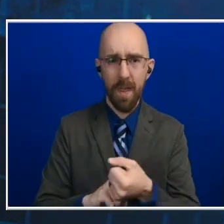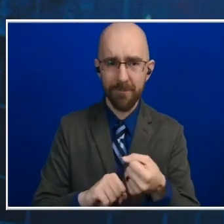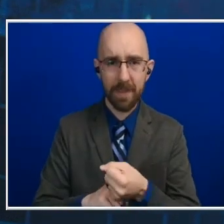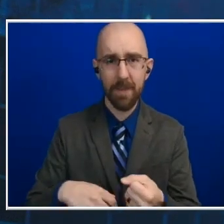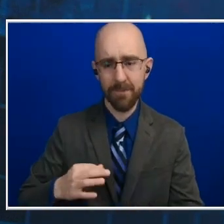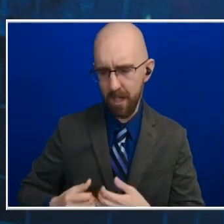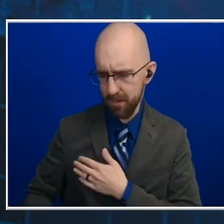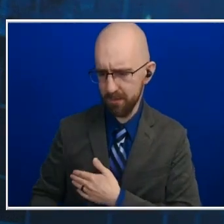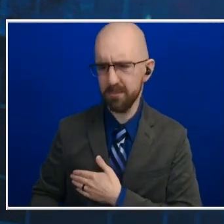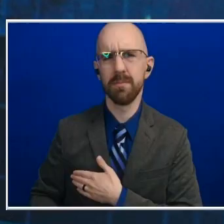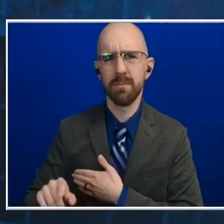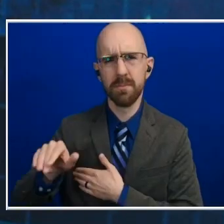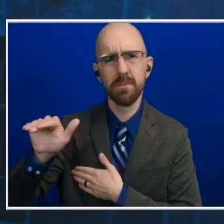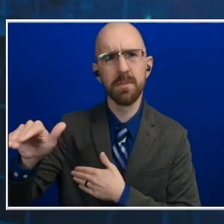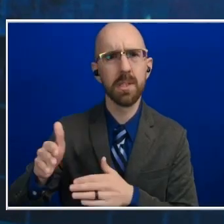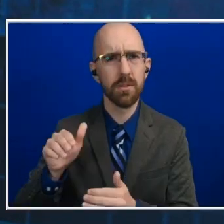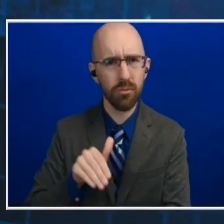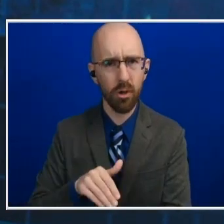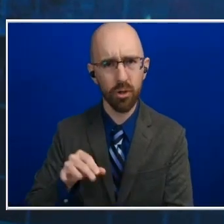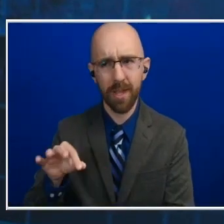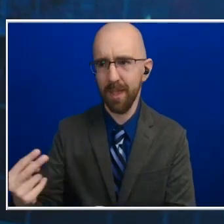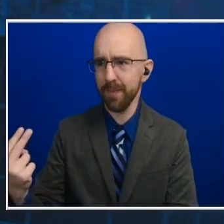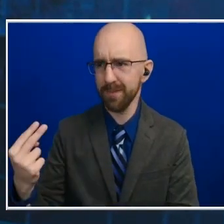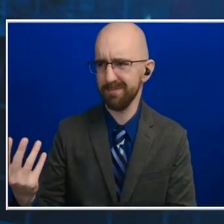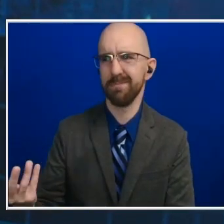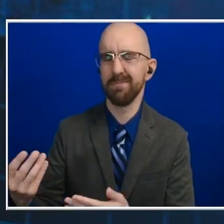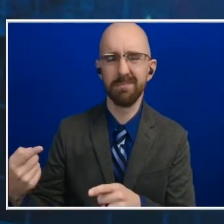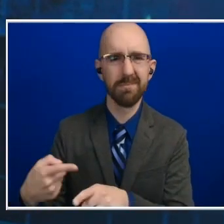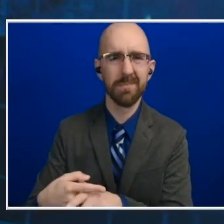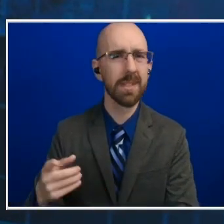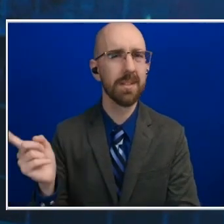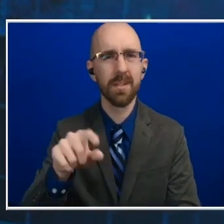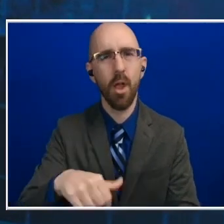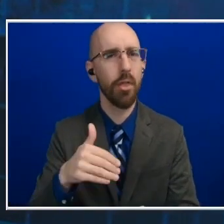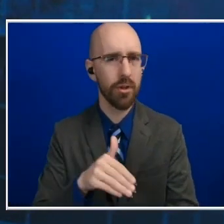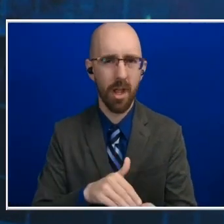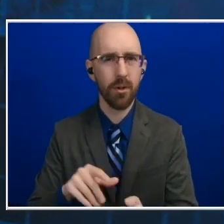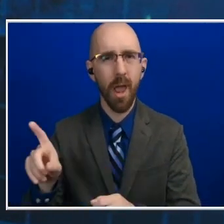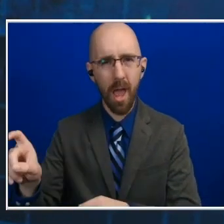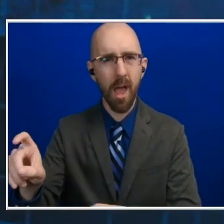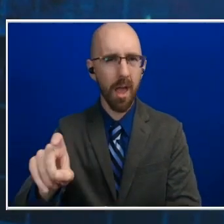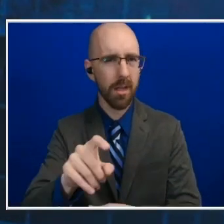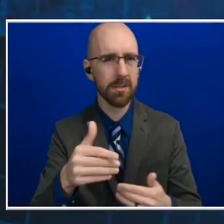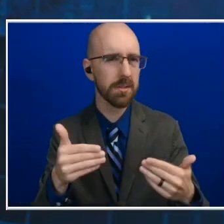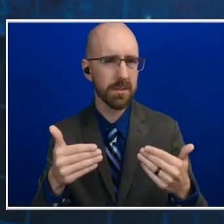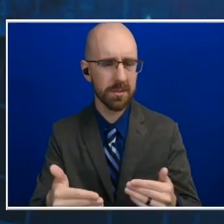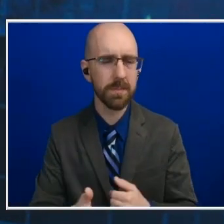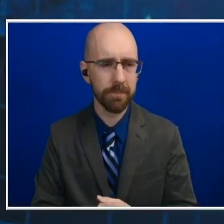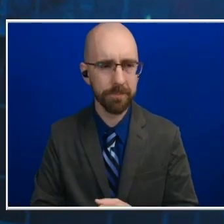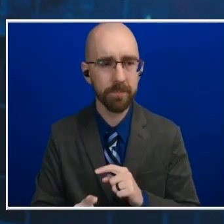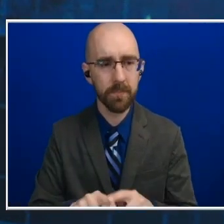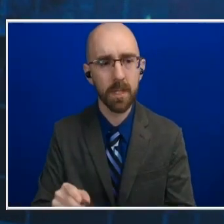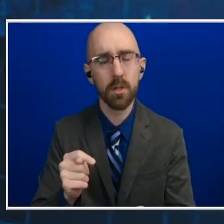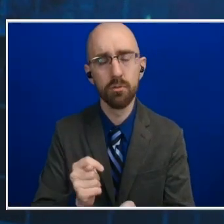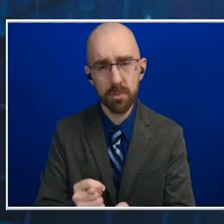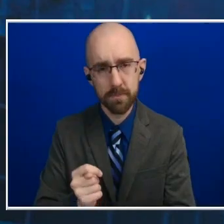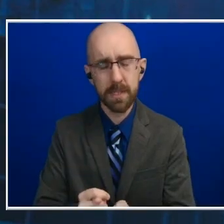something different, go to another doctor. Keep asking questions. Yeah, keep asking questions. But treatments have come so